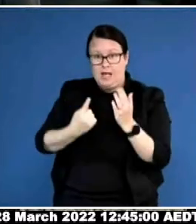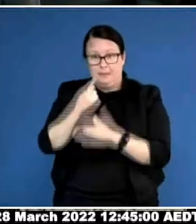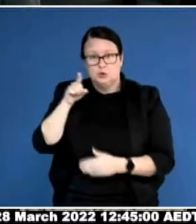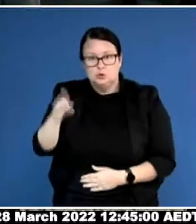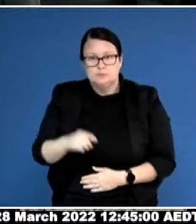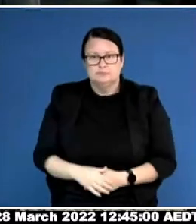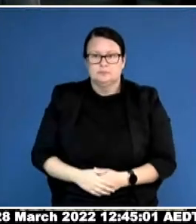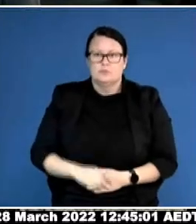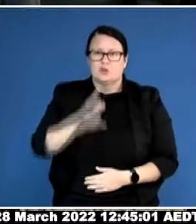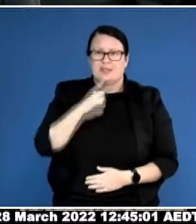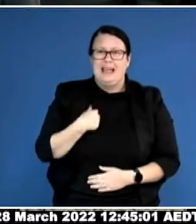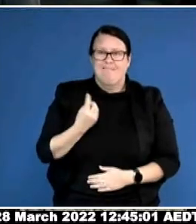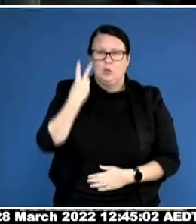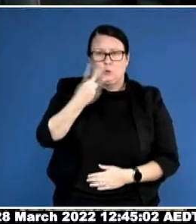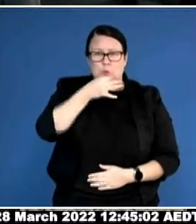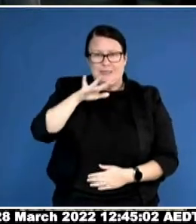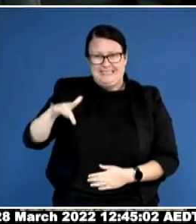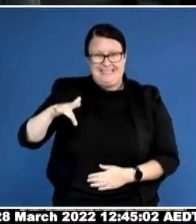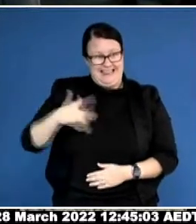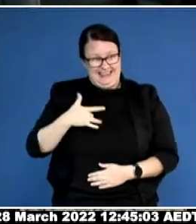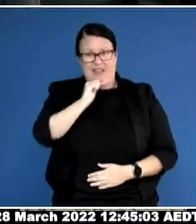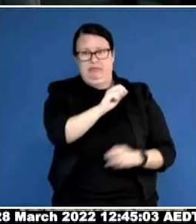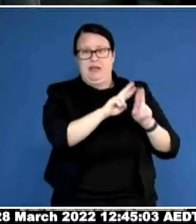have two kids living in that house.